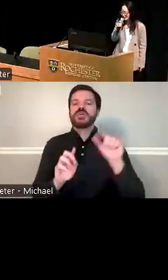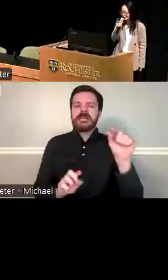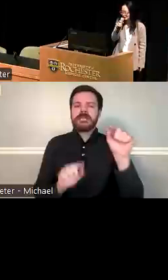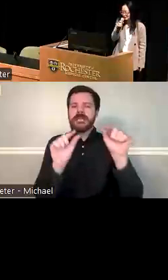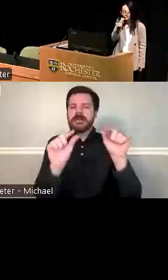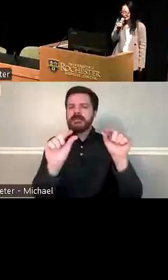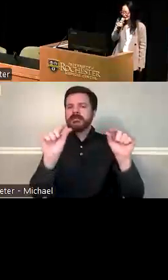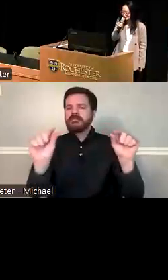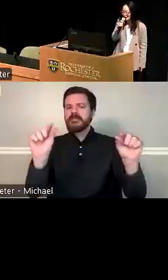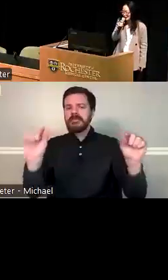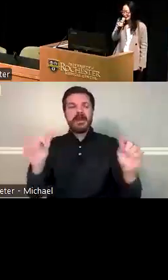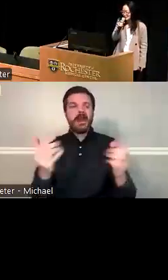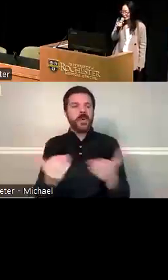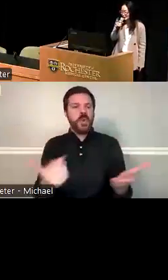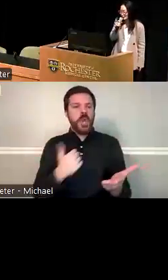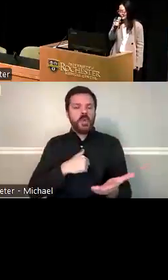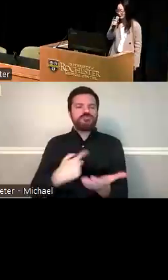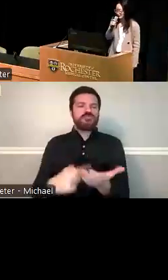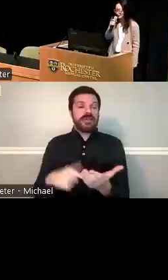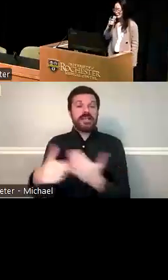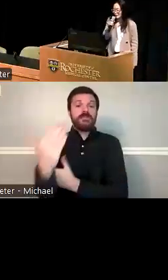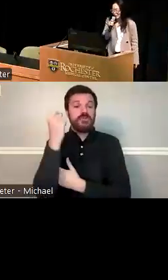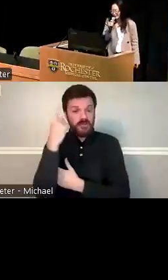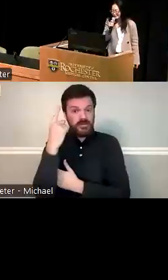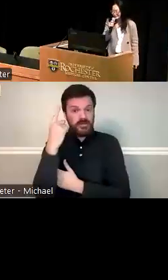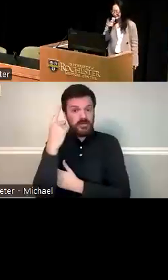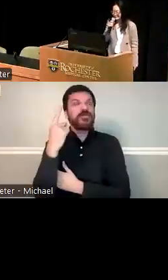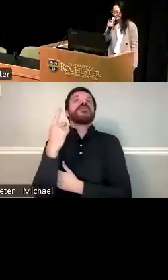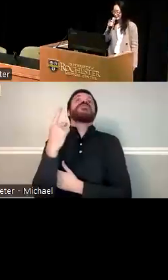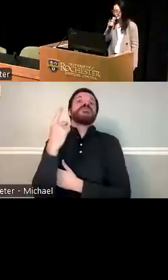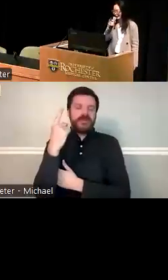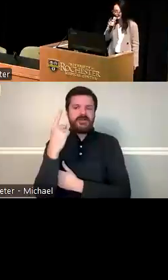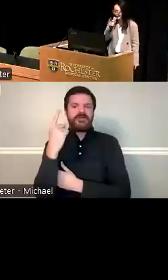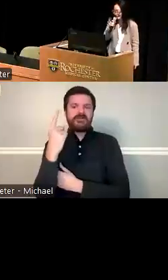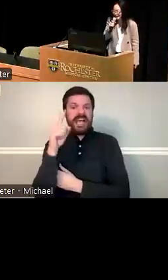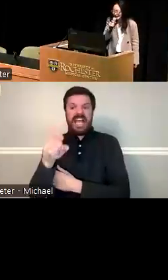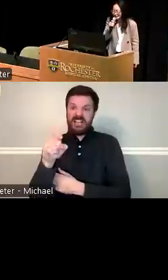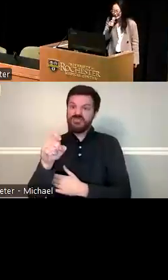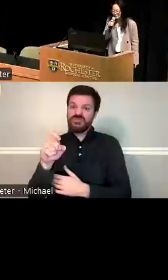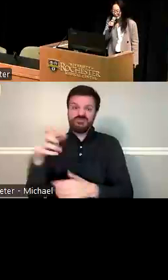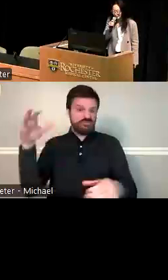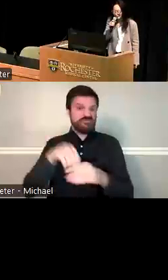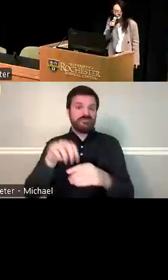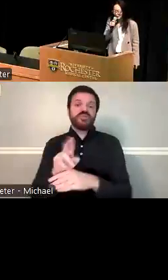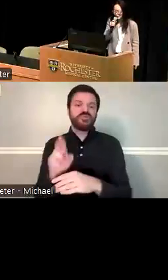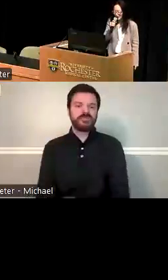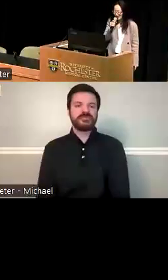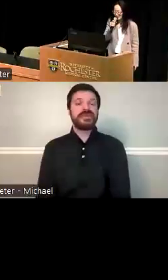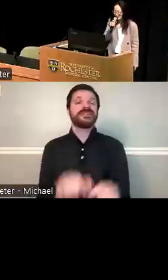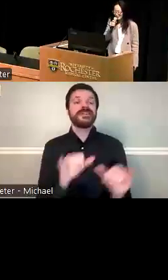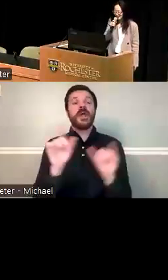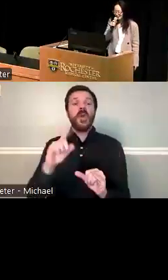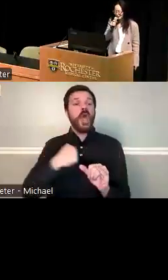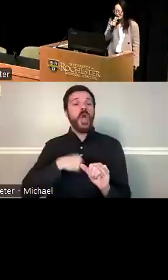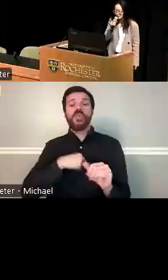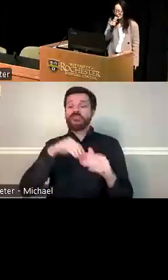the material that we covered. This morning, however, put quite a bit of it into practice. In the same fashion where we walked into